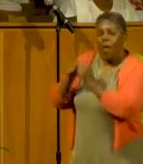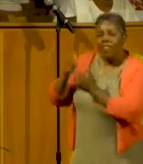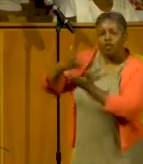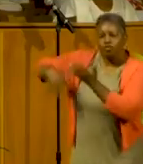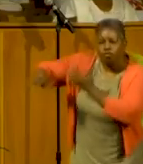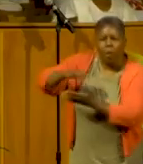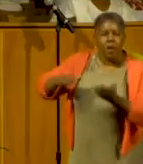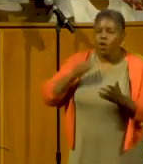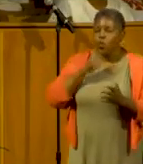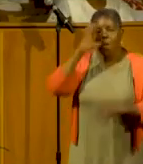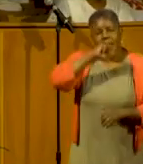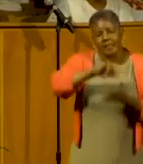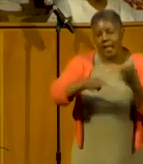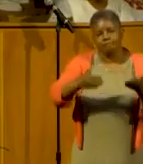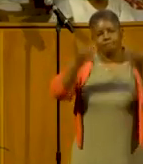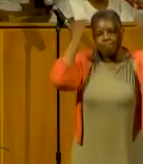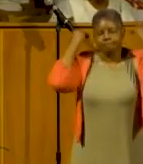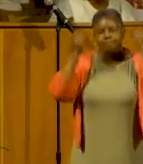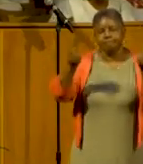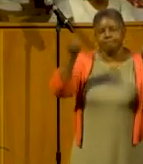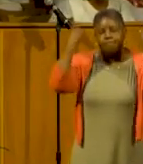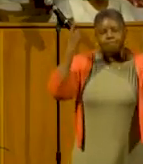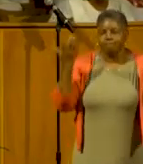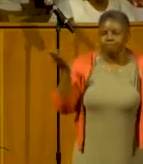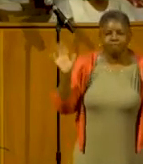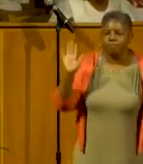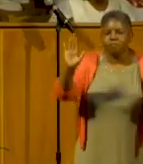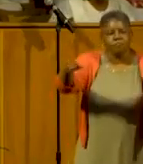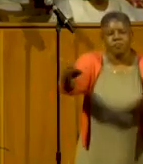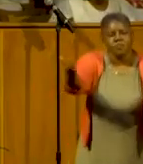You missed it. You missed it. I'm going to bring it back. You missed it.